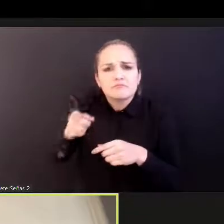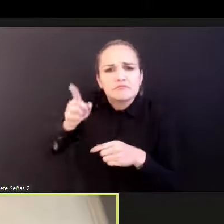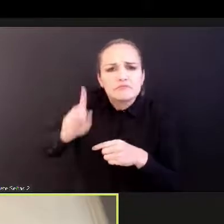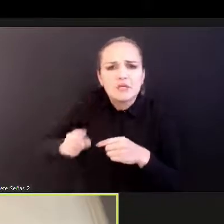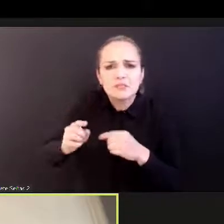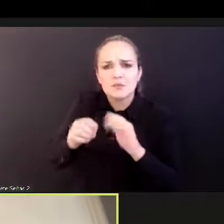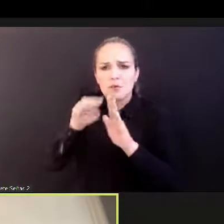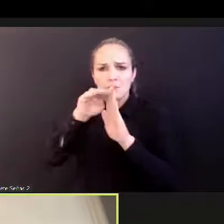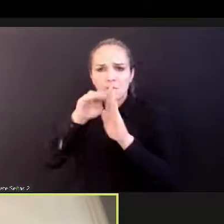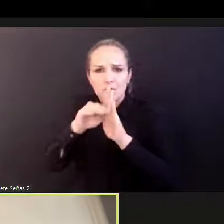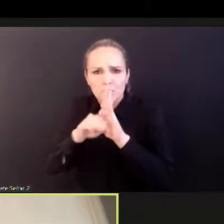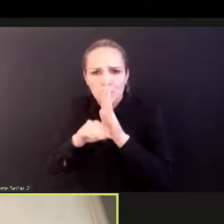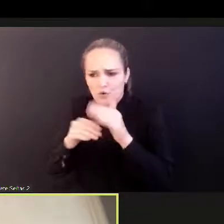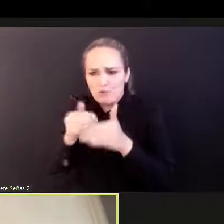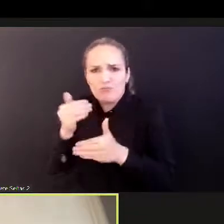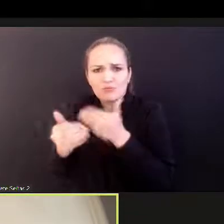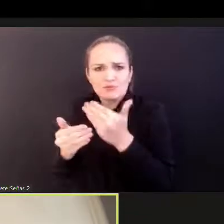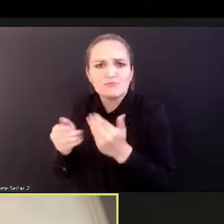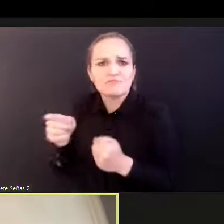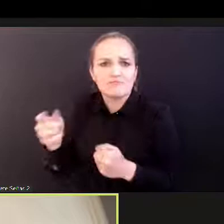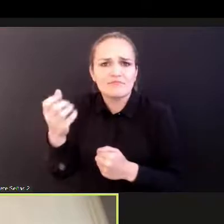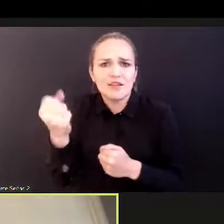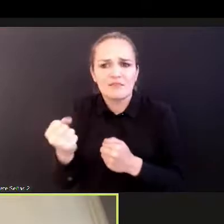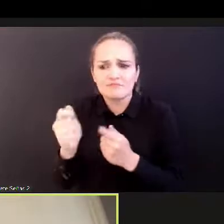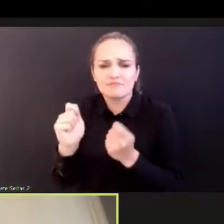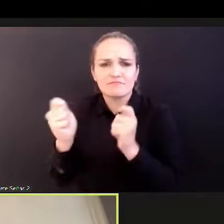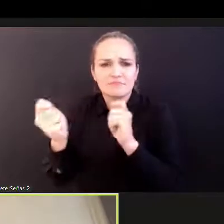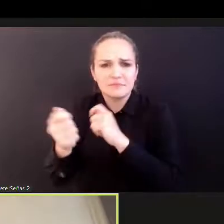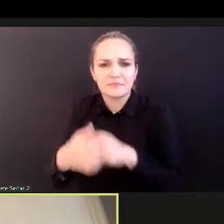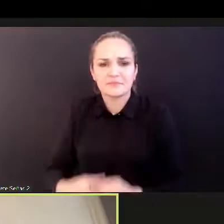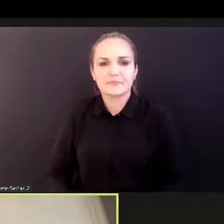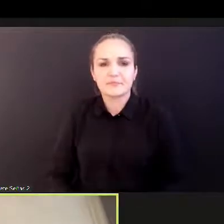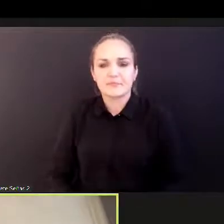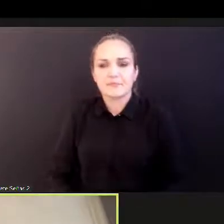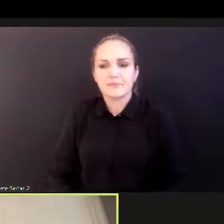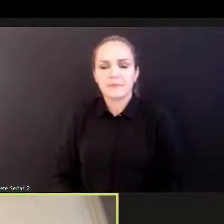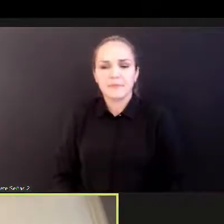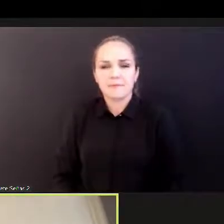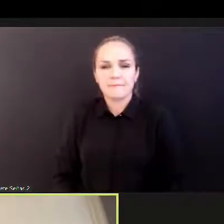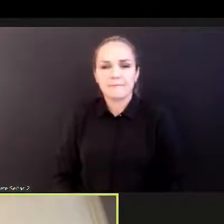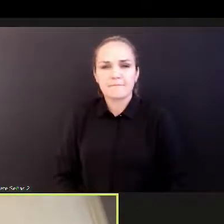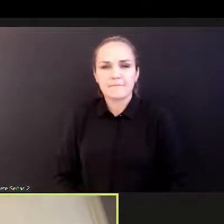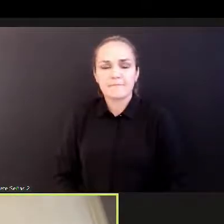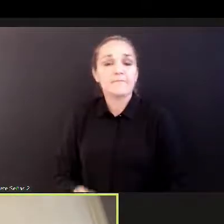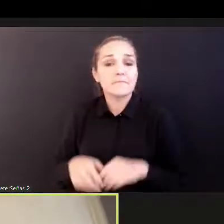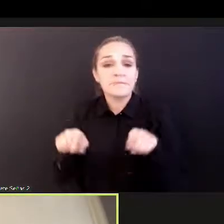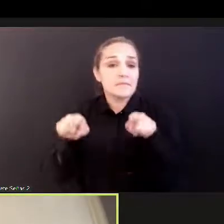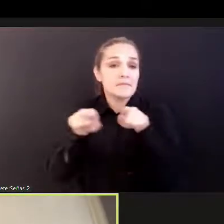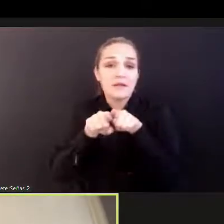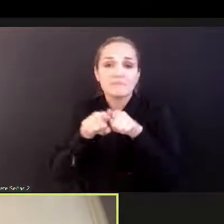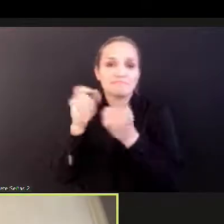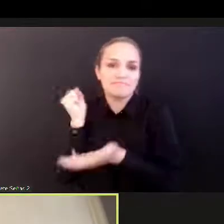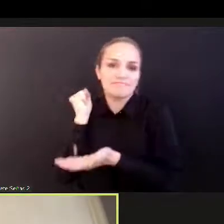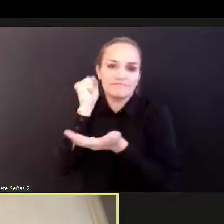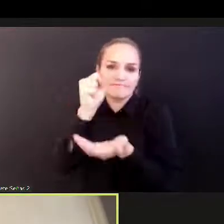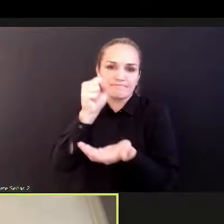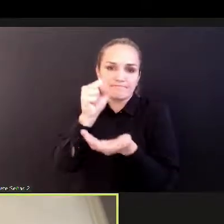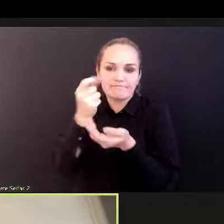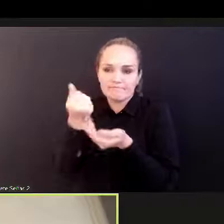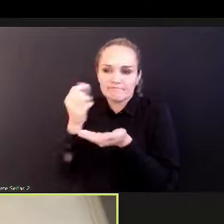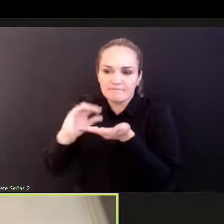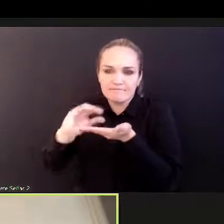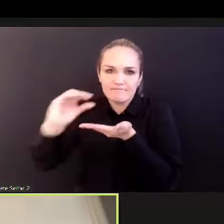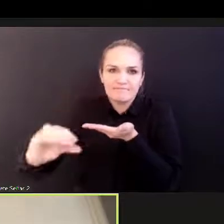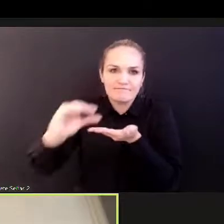or negotiations will be initiated, and the same thing for investment as well. And there also talks about setting up a